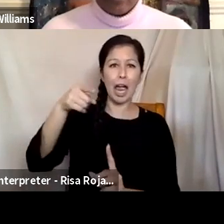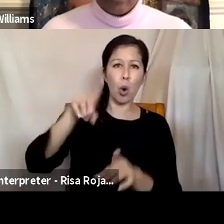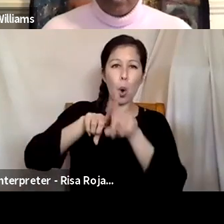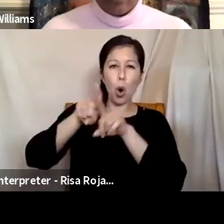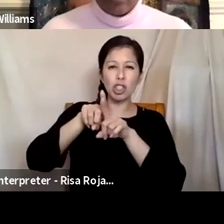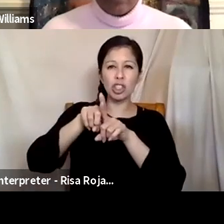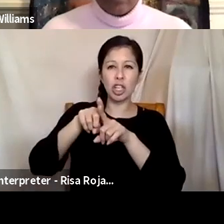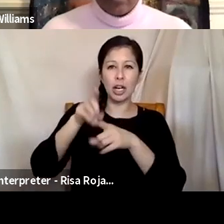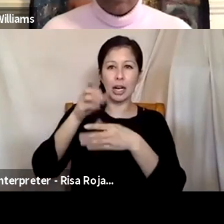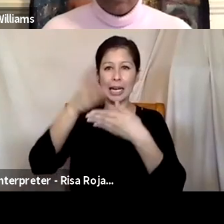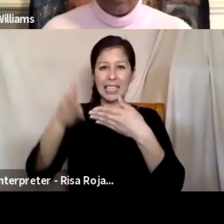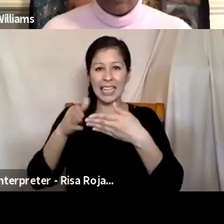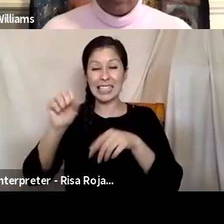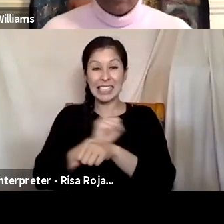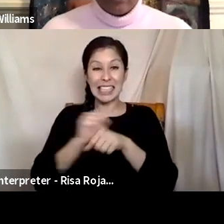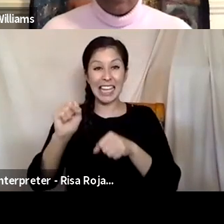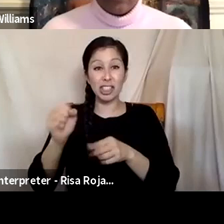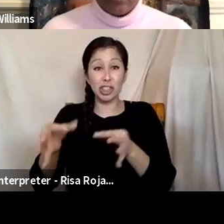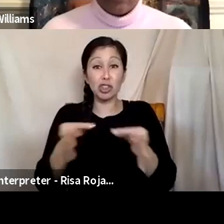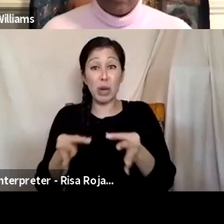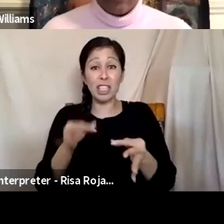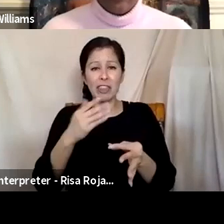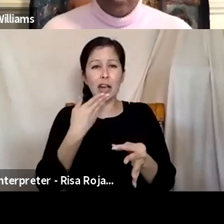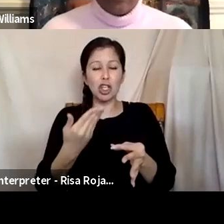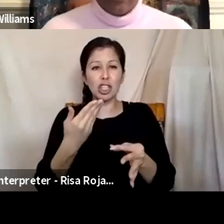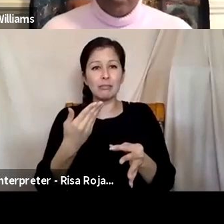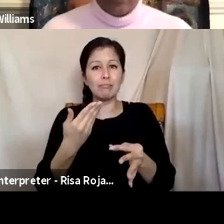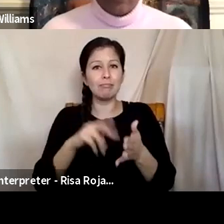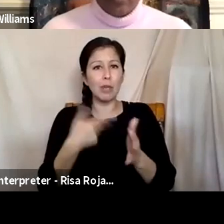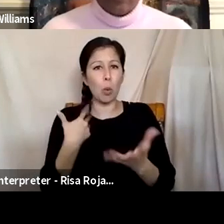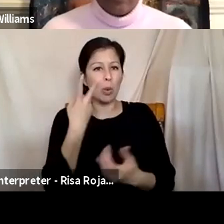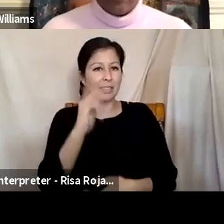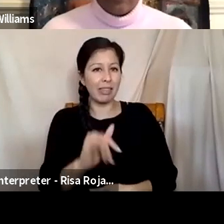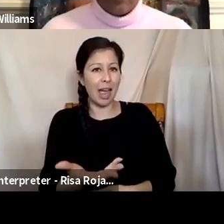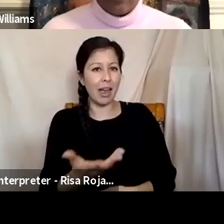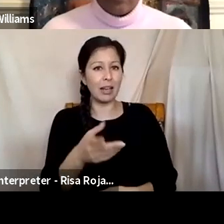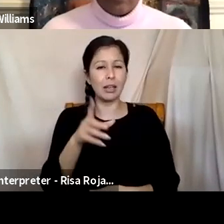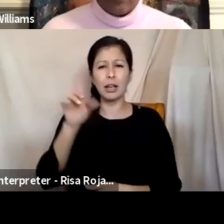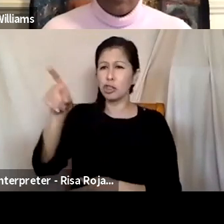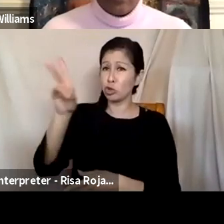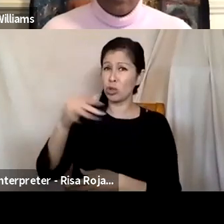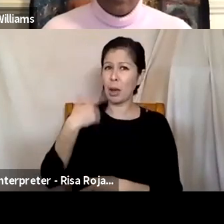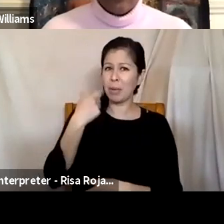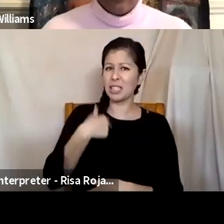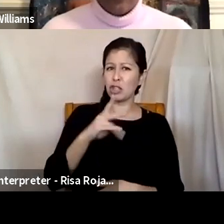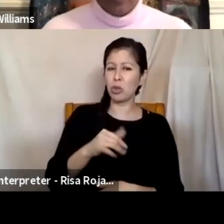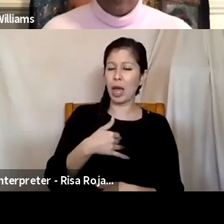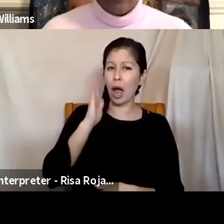beside the stage direction, that would be a good indication that we want to see that. Krisha, do you do that? Because I definitely do that.